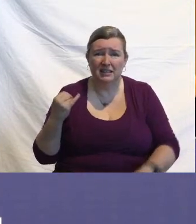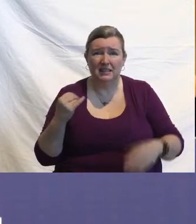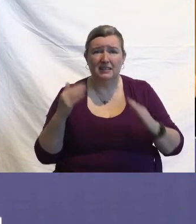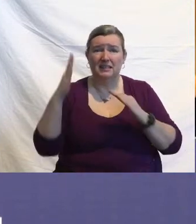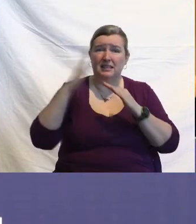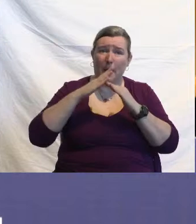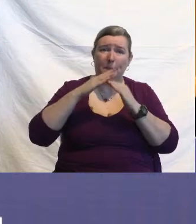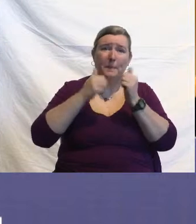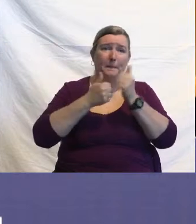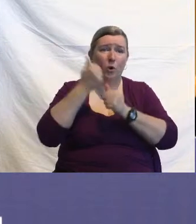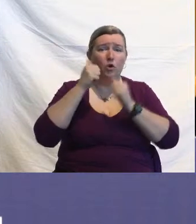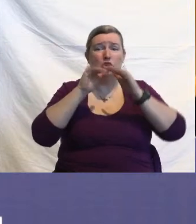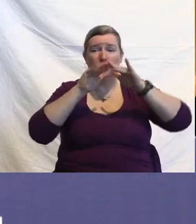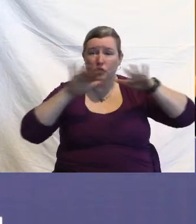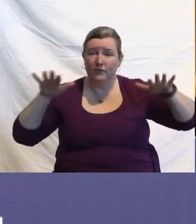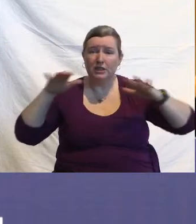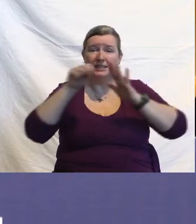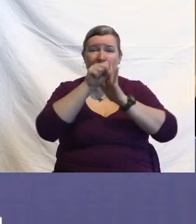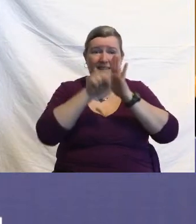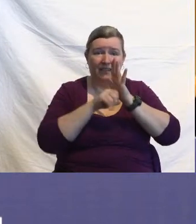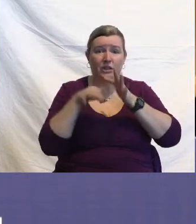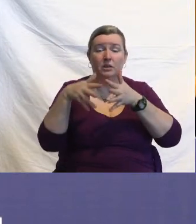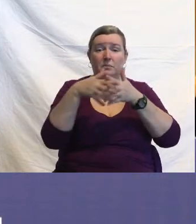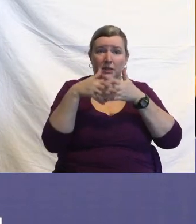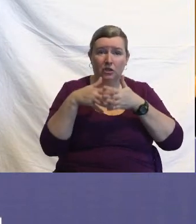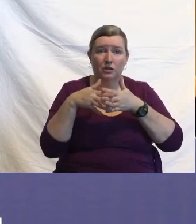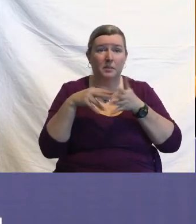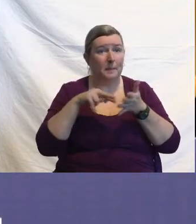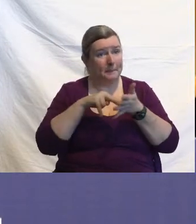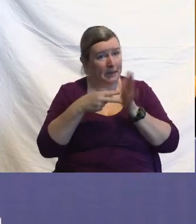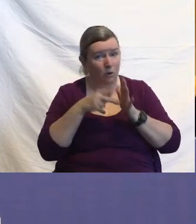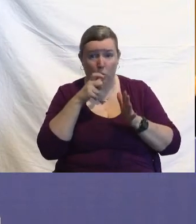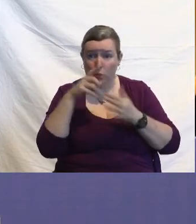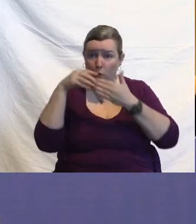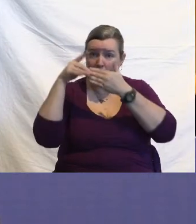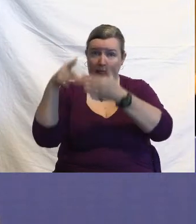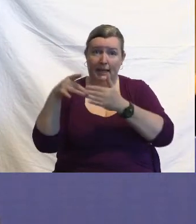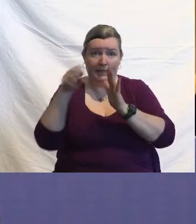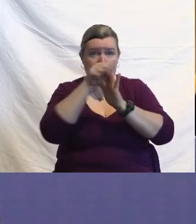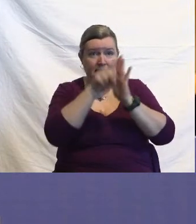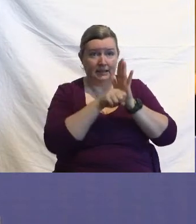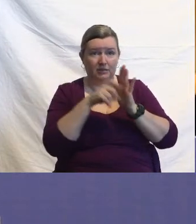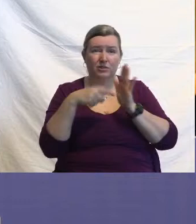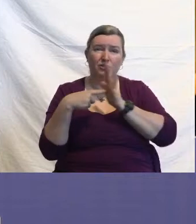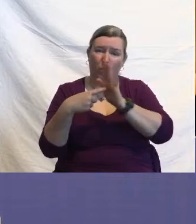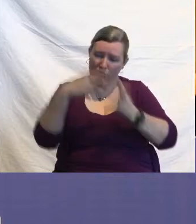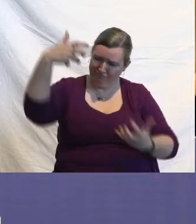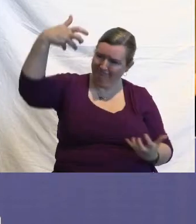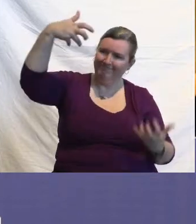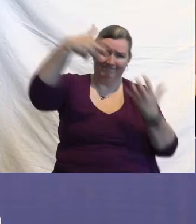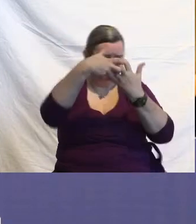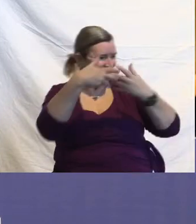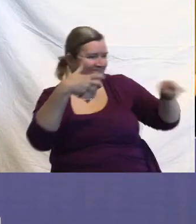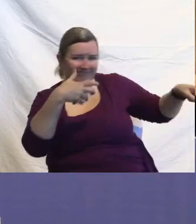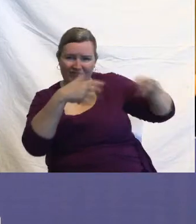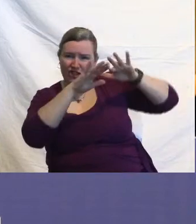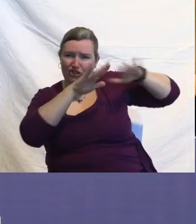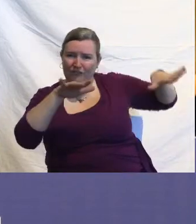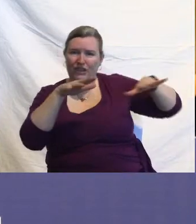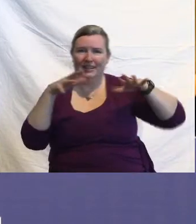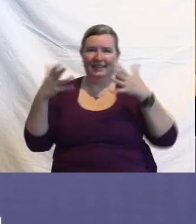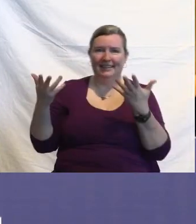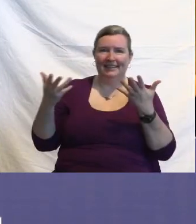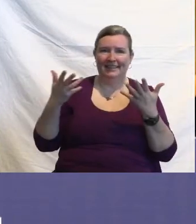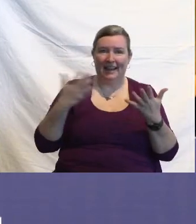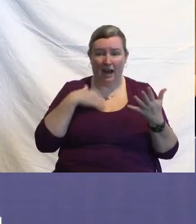state that reflects that in terms of the leadership. There's no question about it. We have the most diverse cabinet in our state's